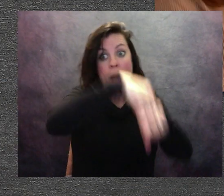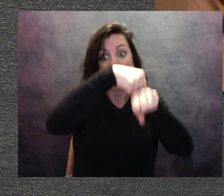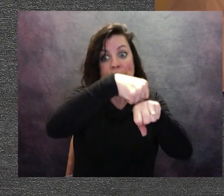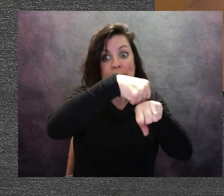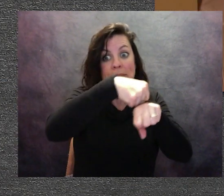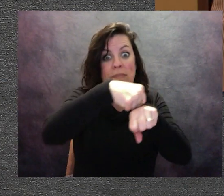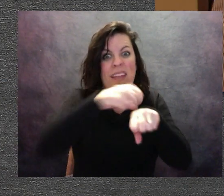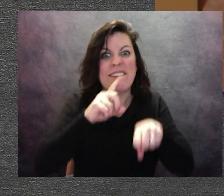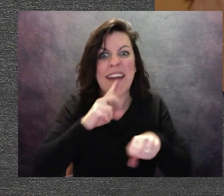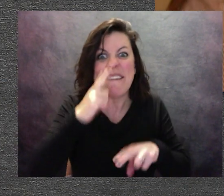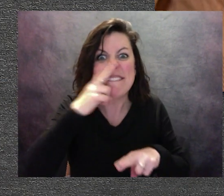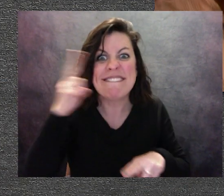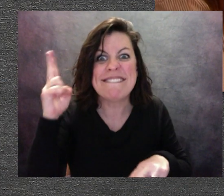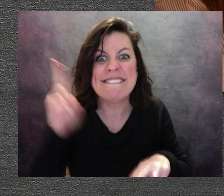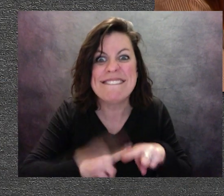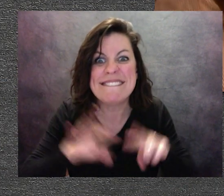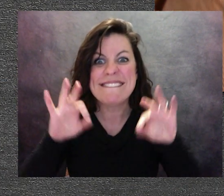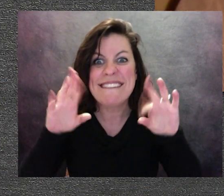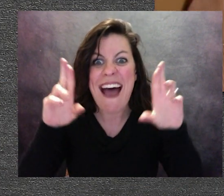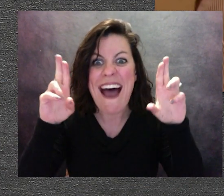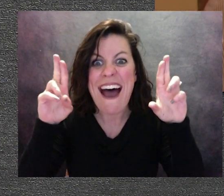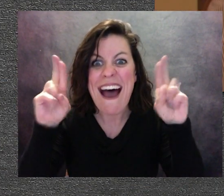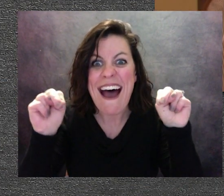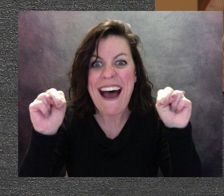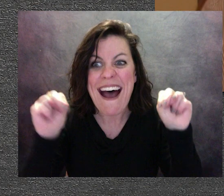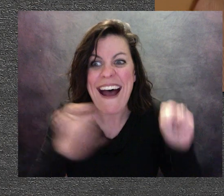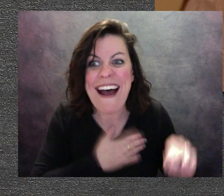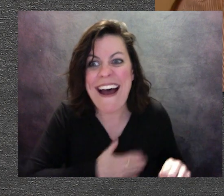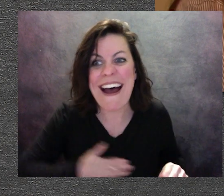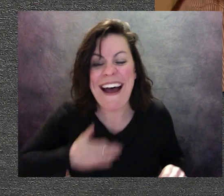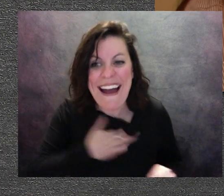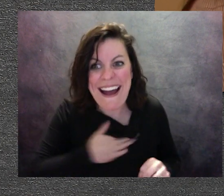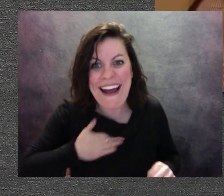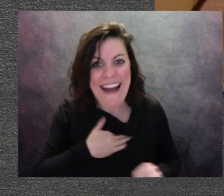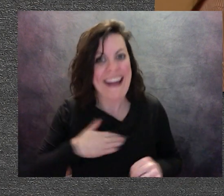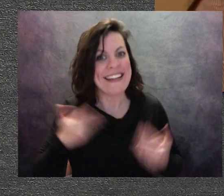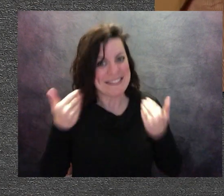This is fun. He'll go get some more.